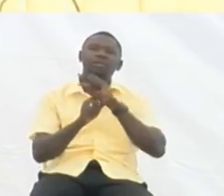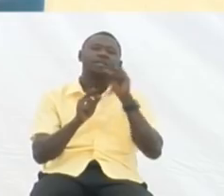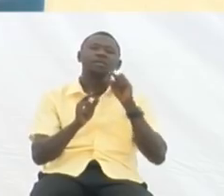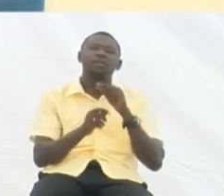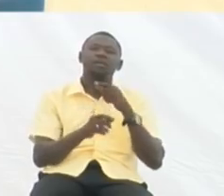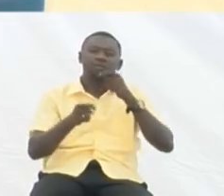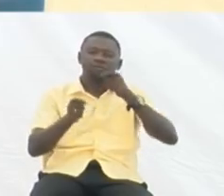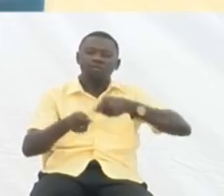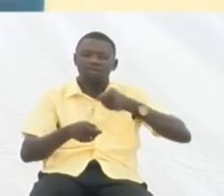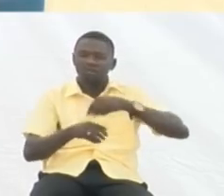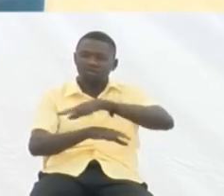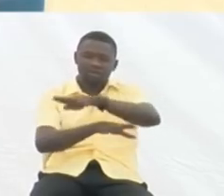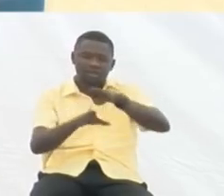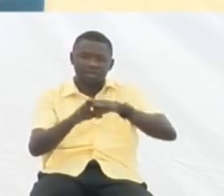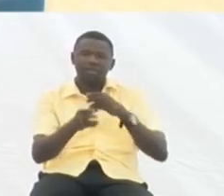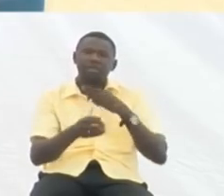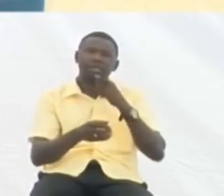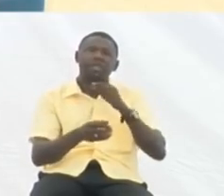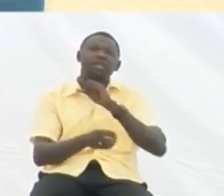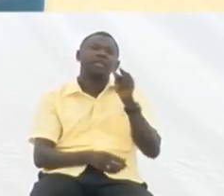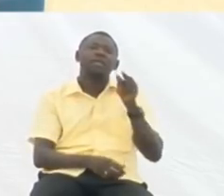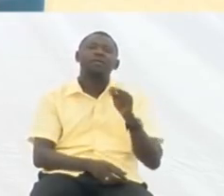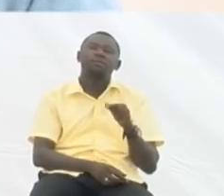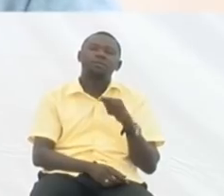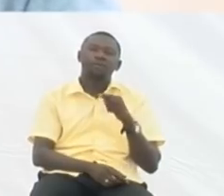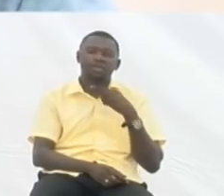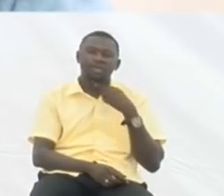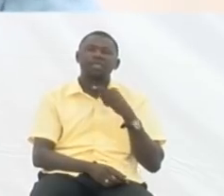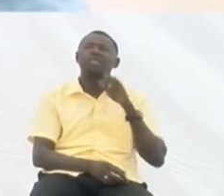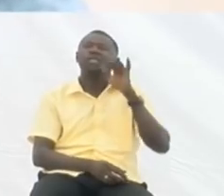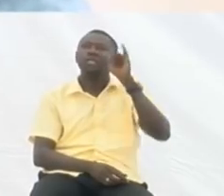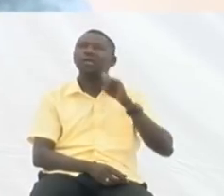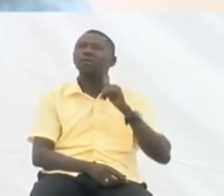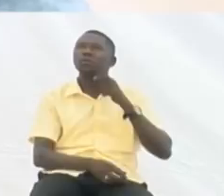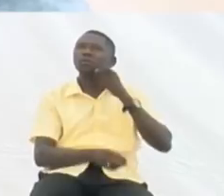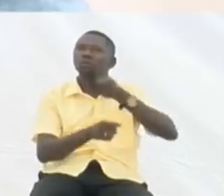Fite Kunto. That was the year we cultivated that area.